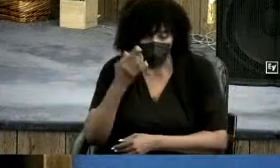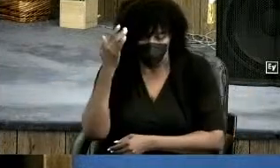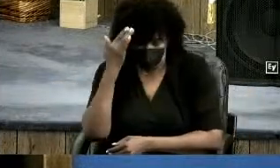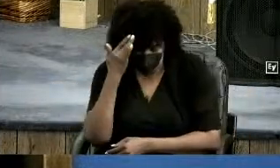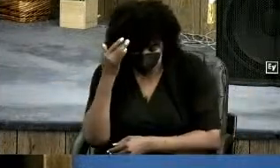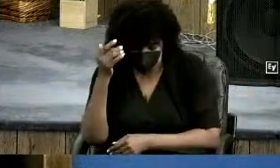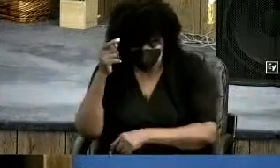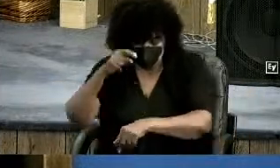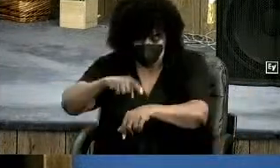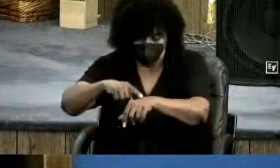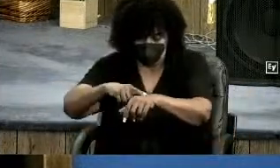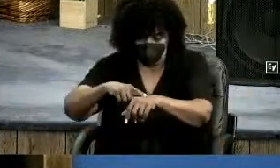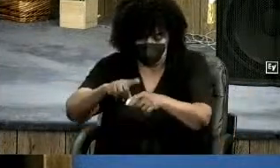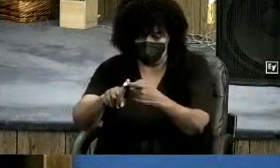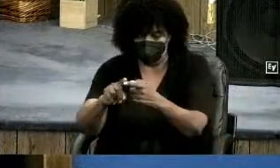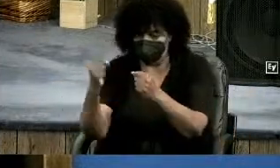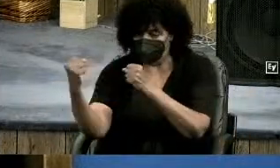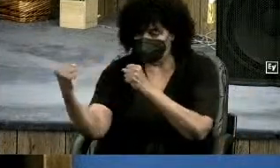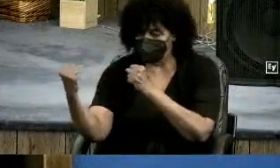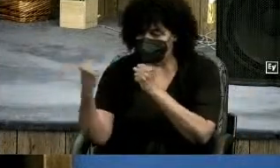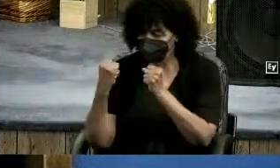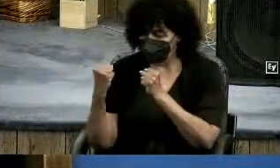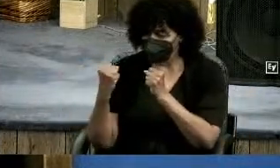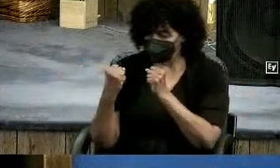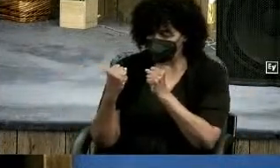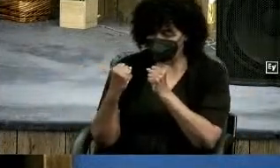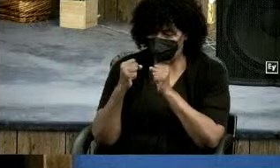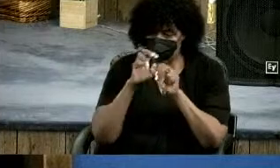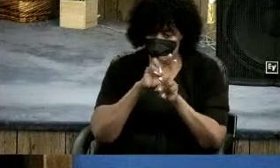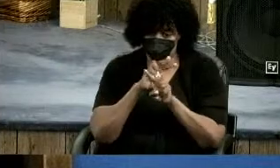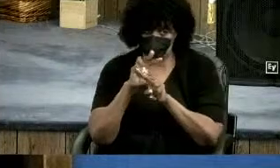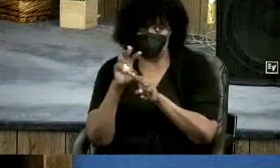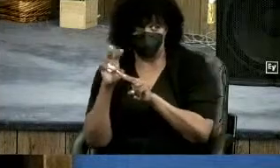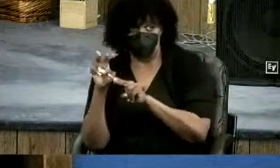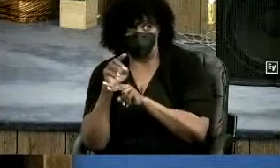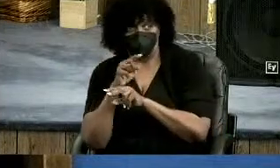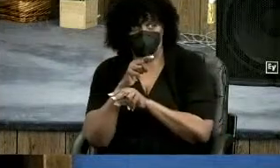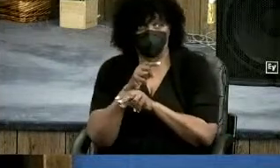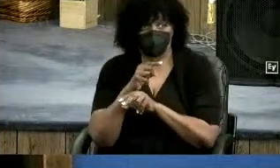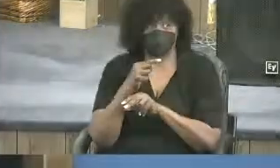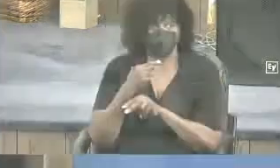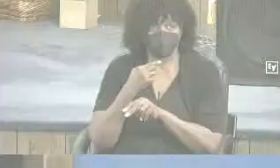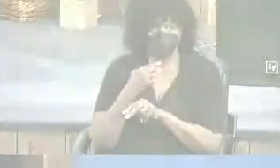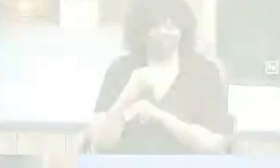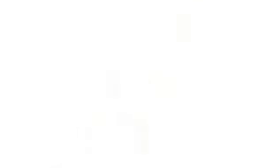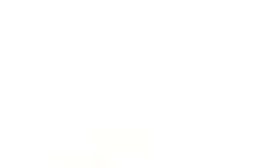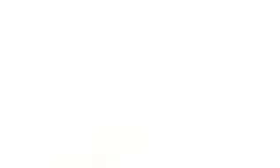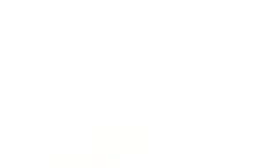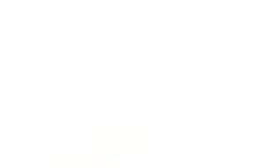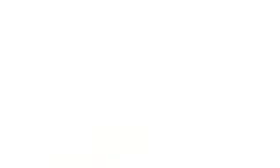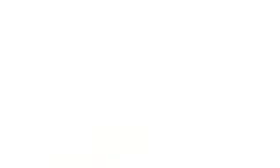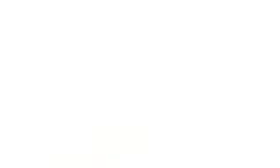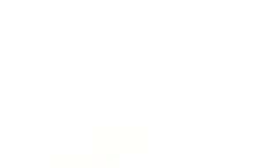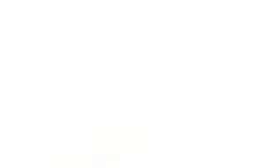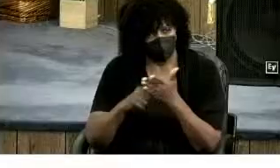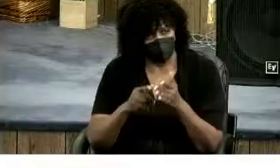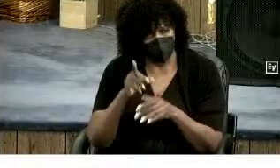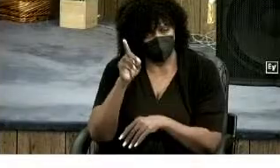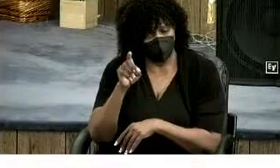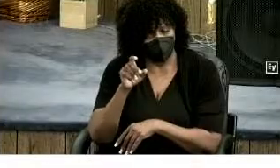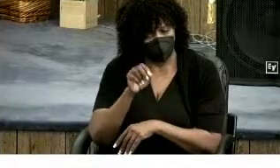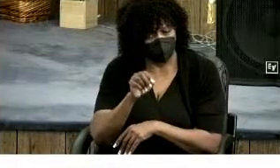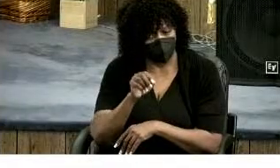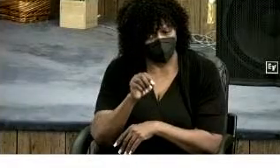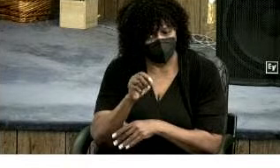was time to fight. And look at what the king says. He says, "Then the king said to me, 'What do you